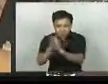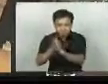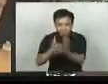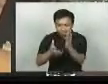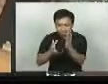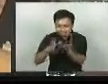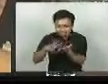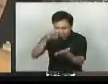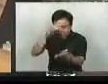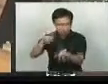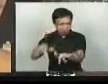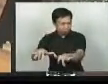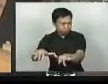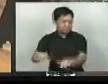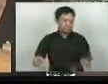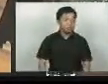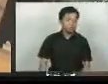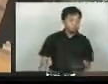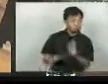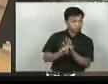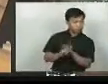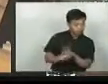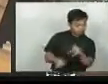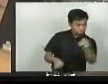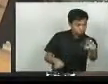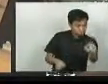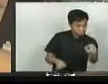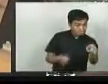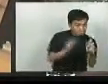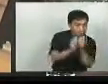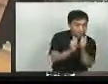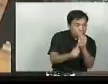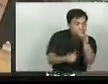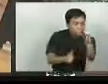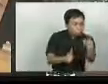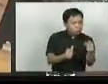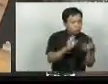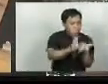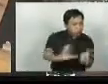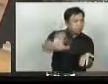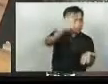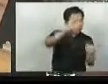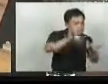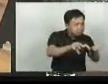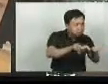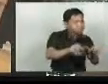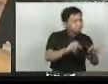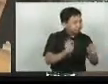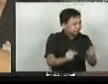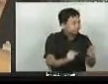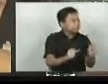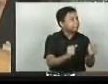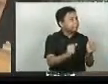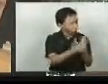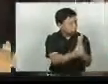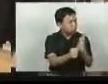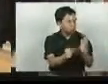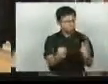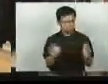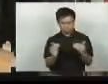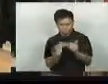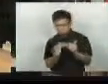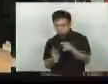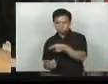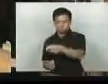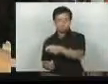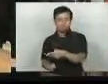have attended college or even high school? You mean you've taught our tribal communities, or Yes. the IPs, we